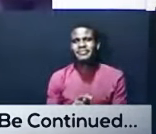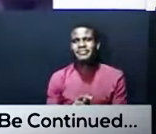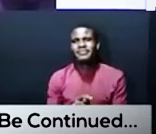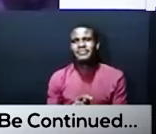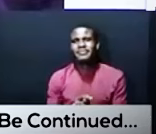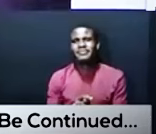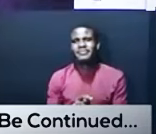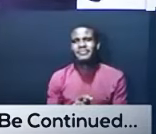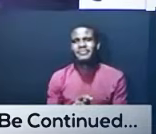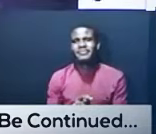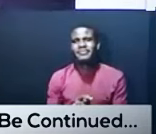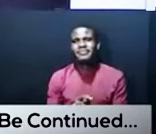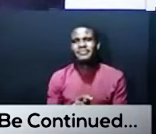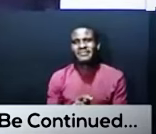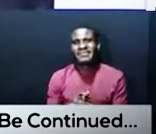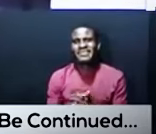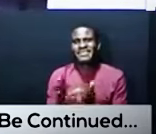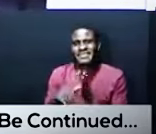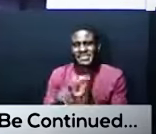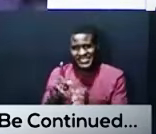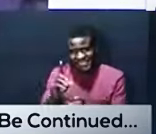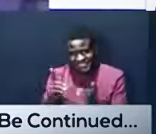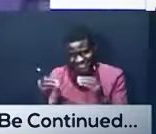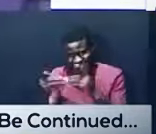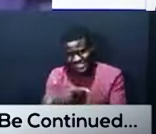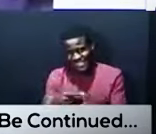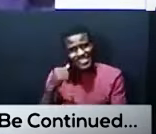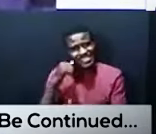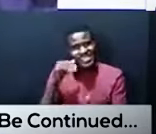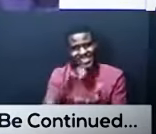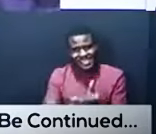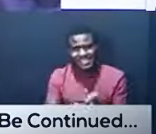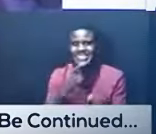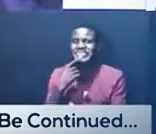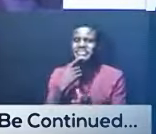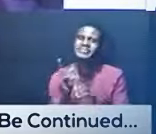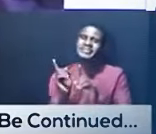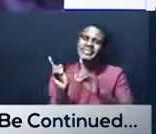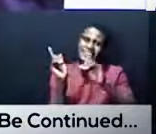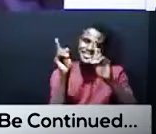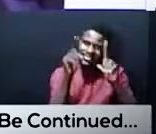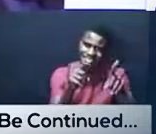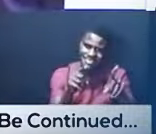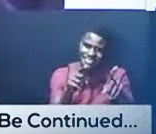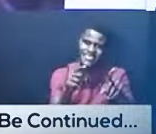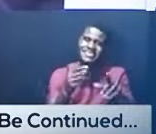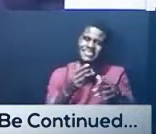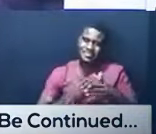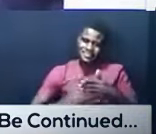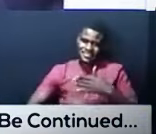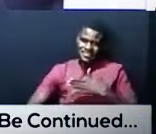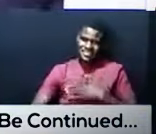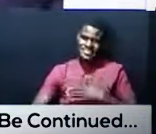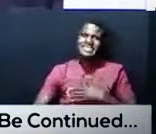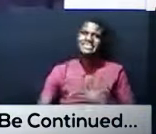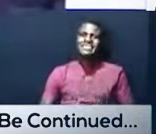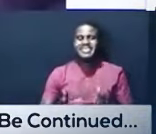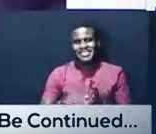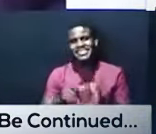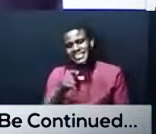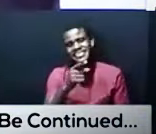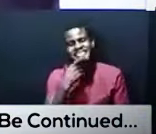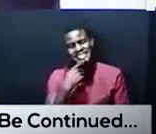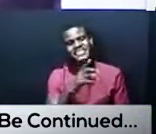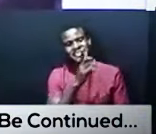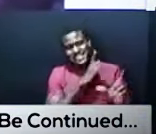And one day my wife said she was going for labor, so may the Lord be